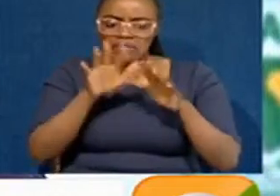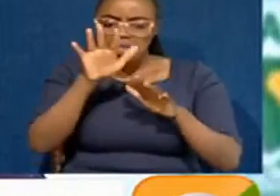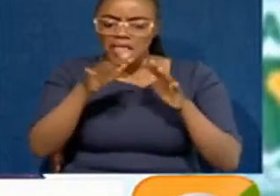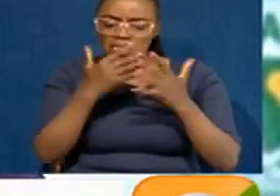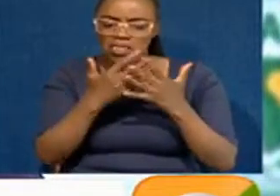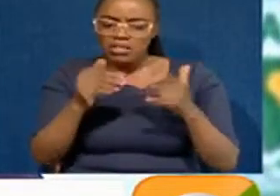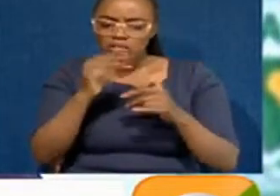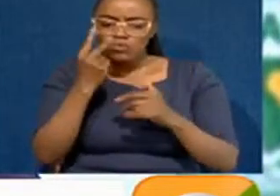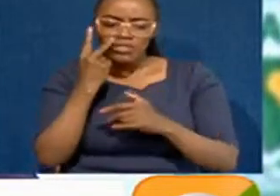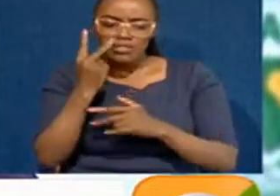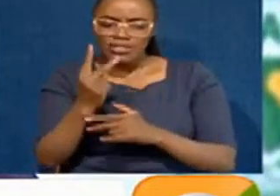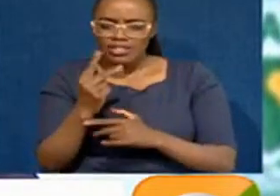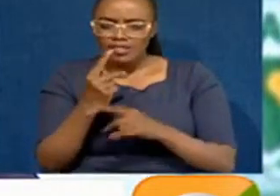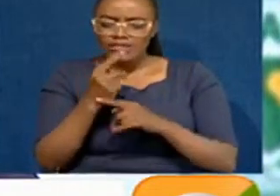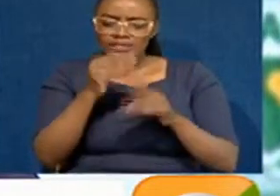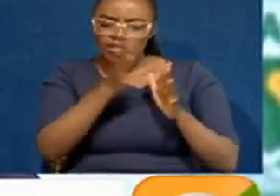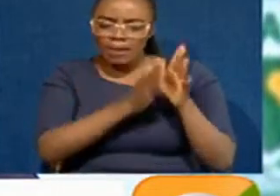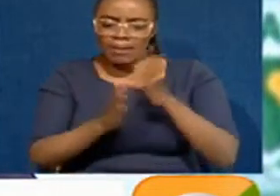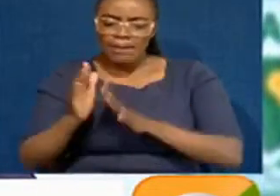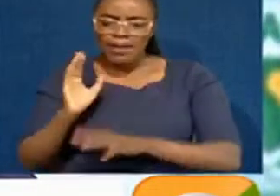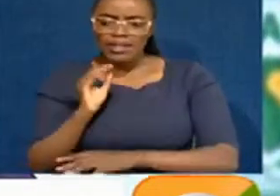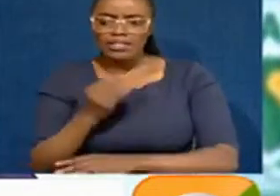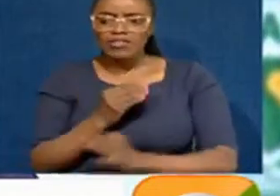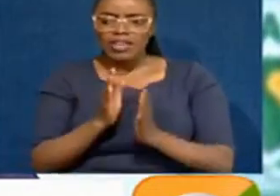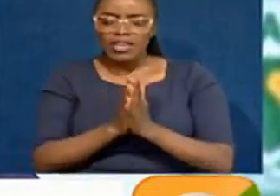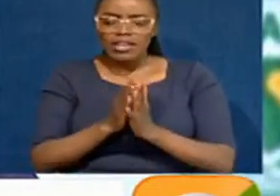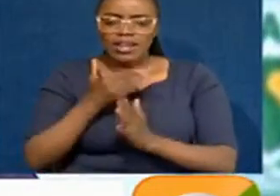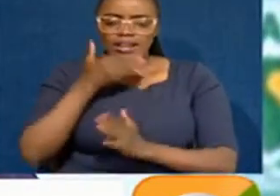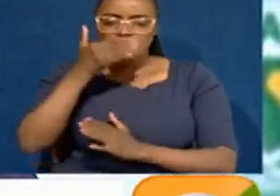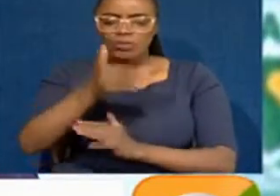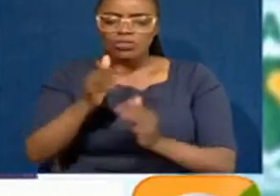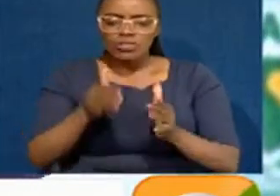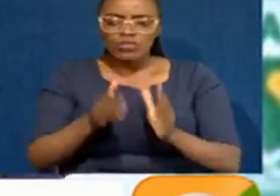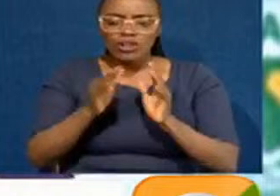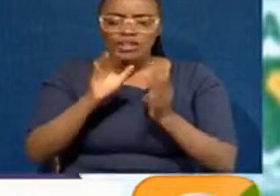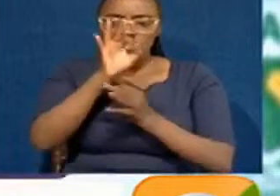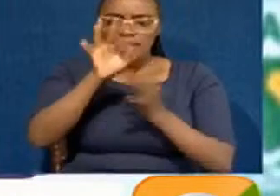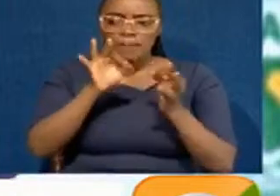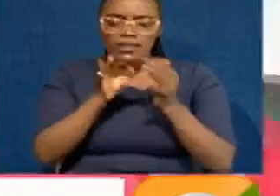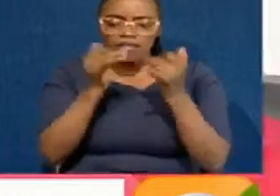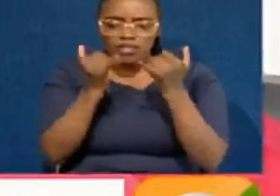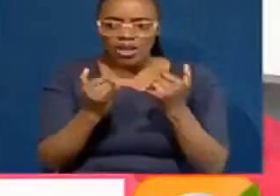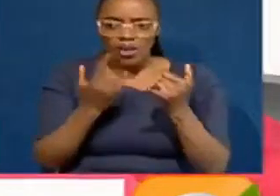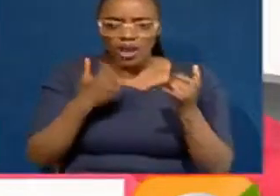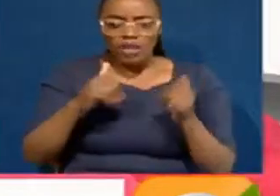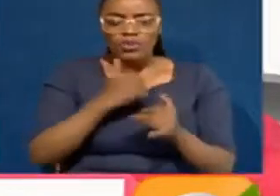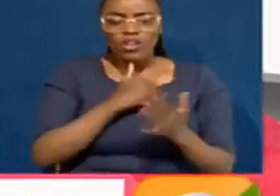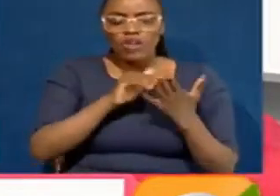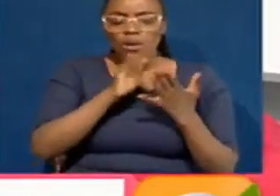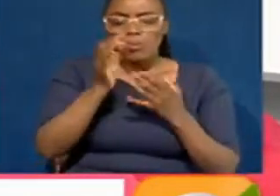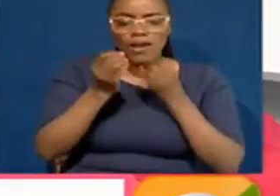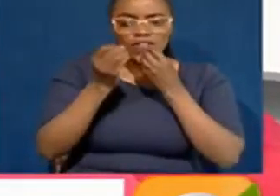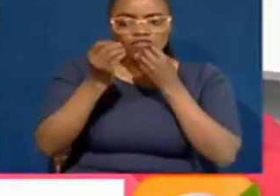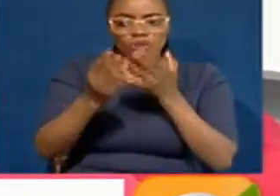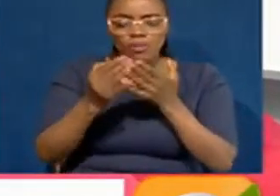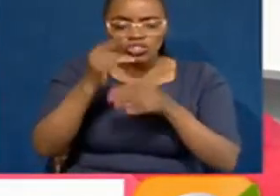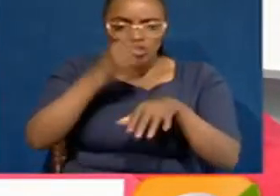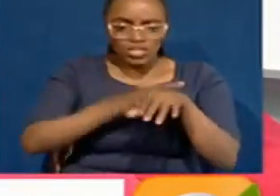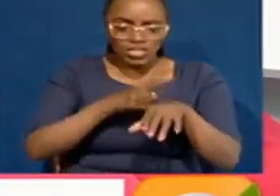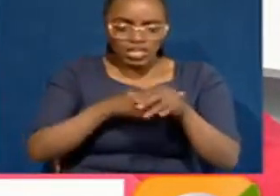terms of our preparedness and our response mechanisms, particularly now that we're having even more information